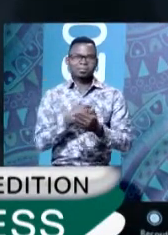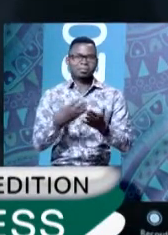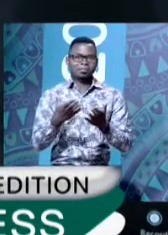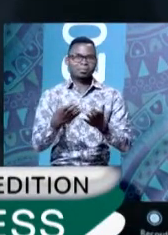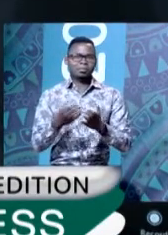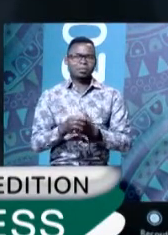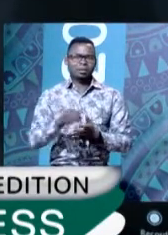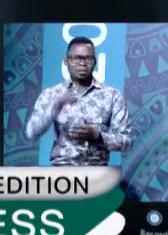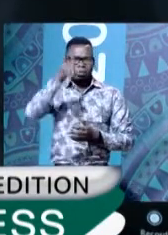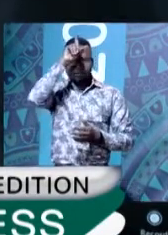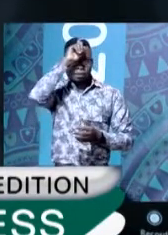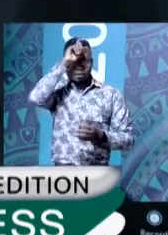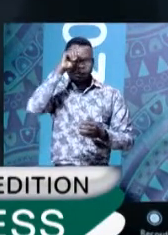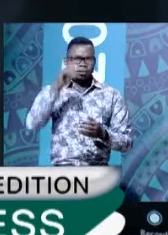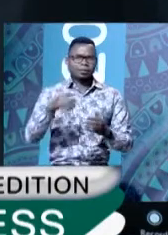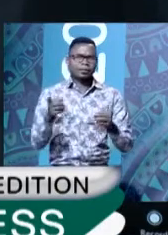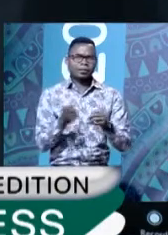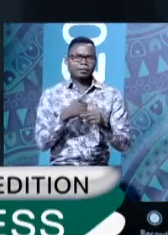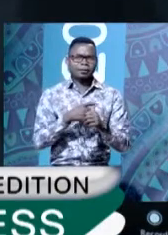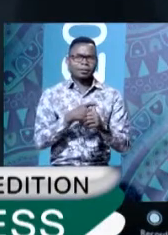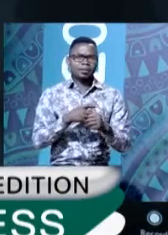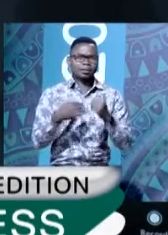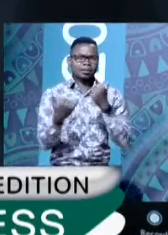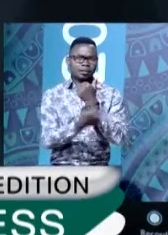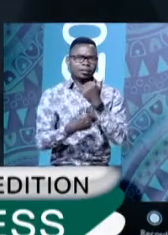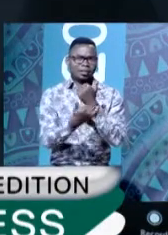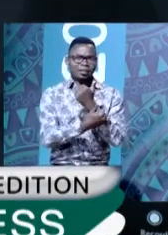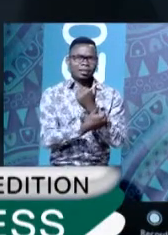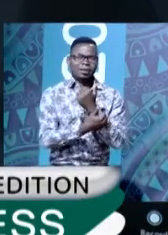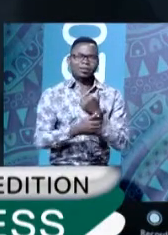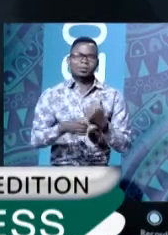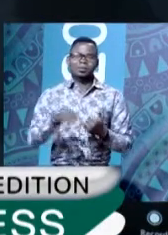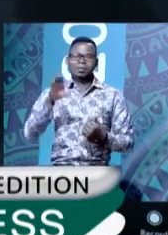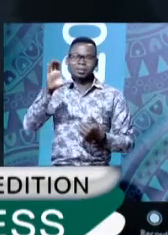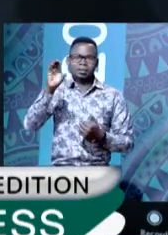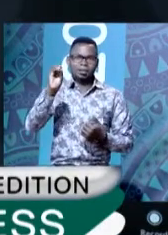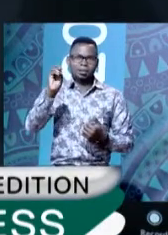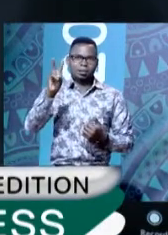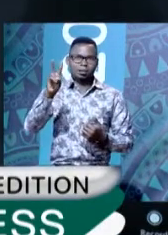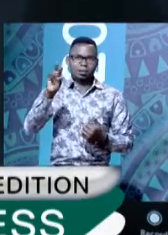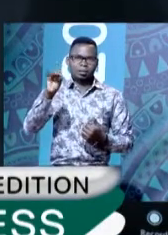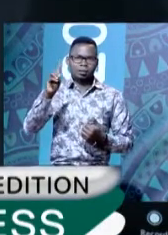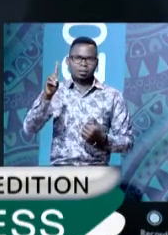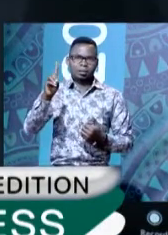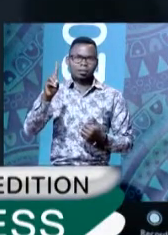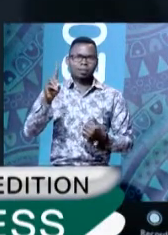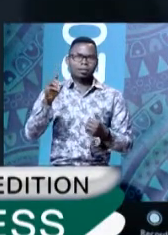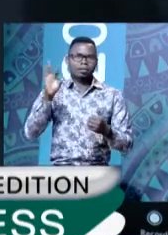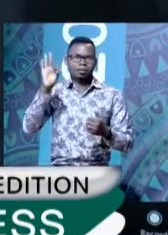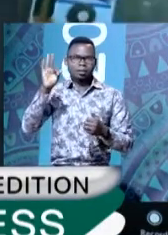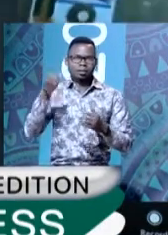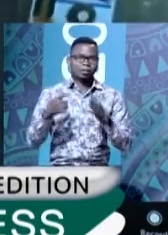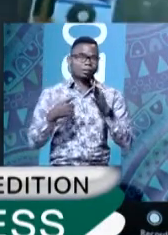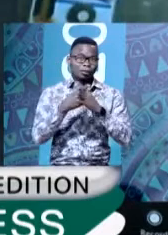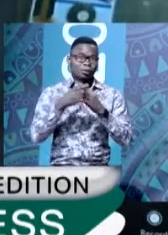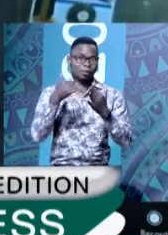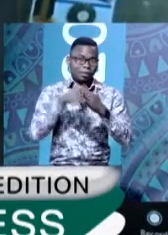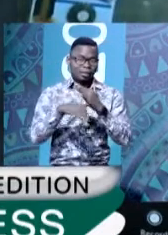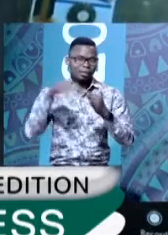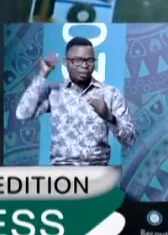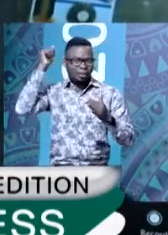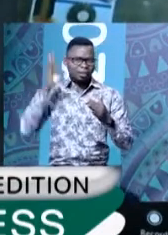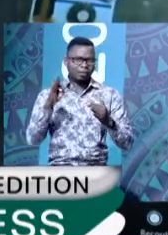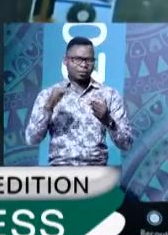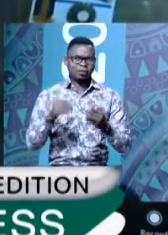first country that COVID-19 was detected in Africa. Can you really speak to me about what's